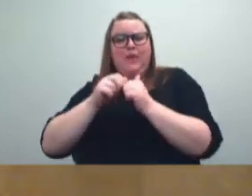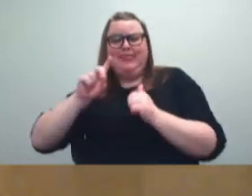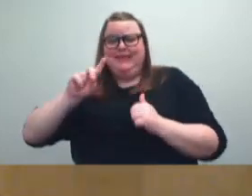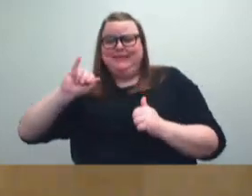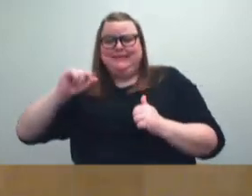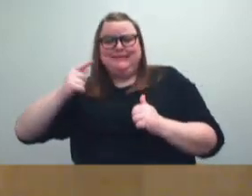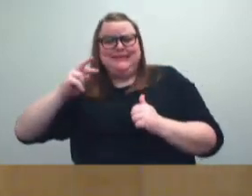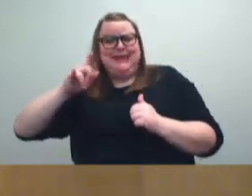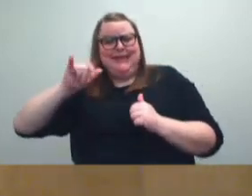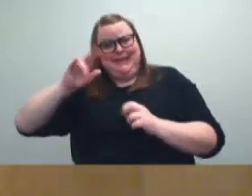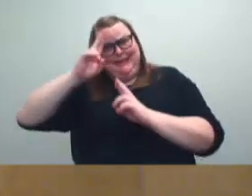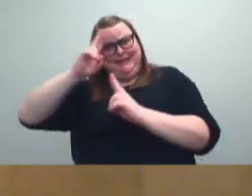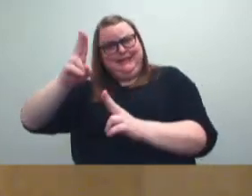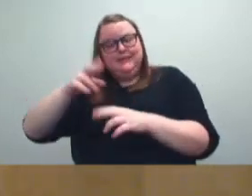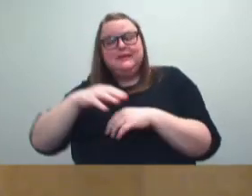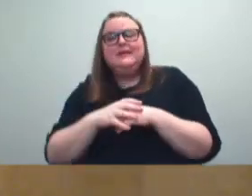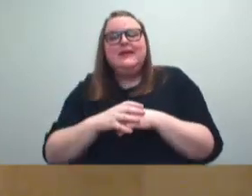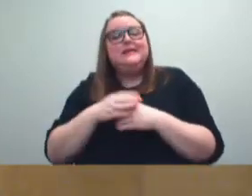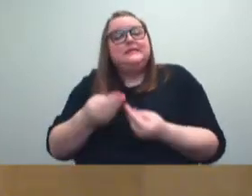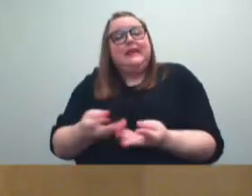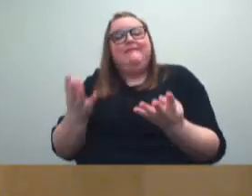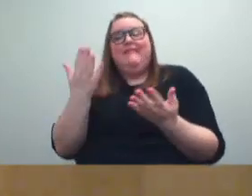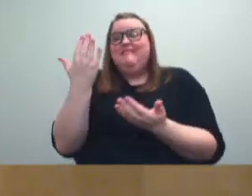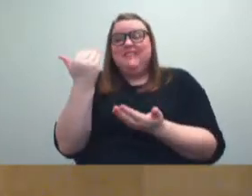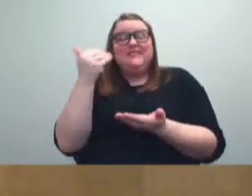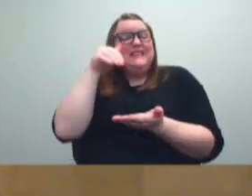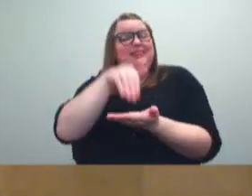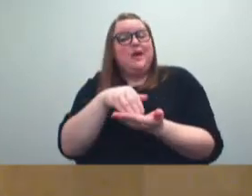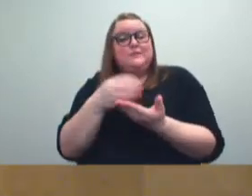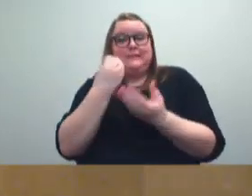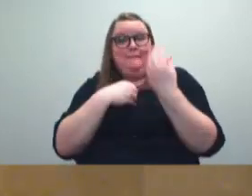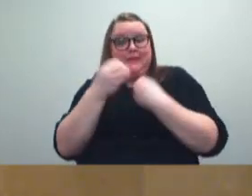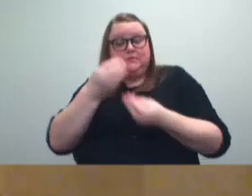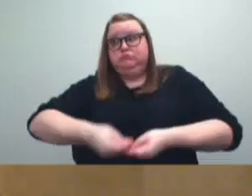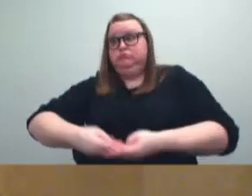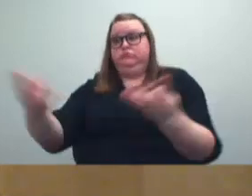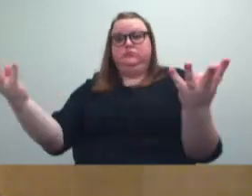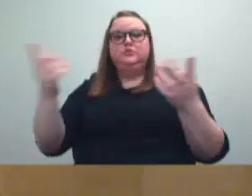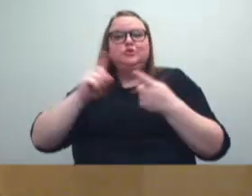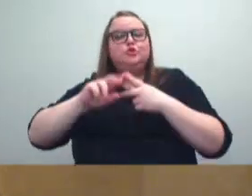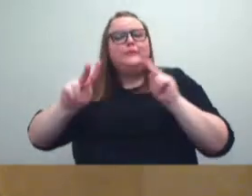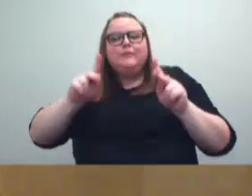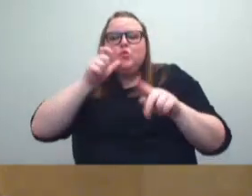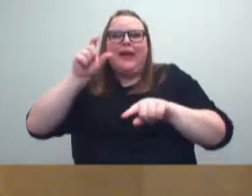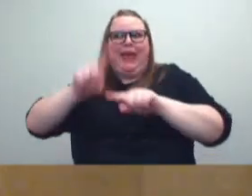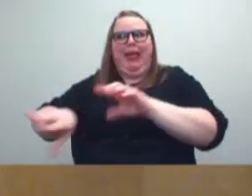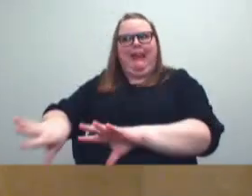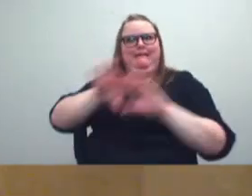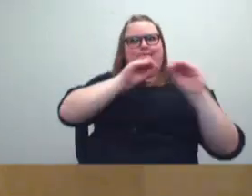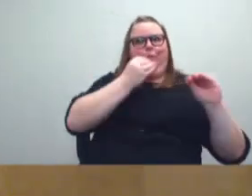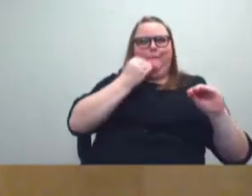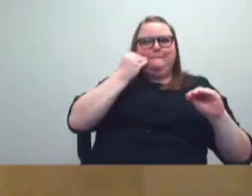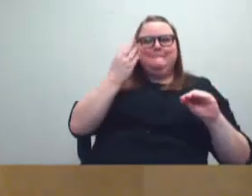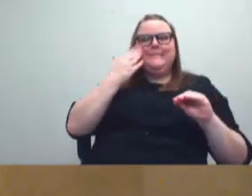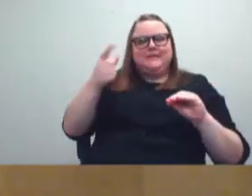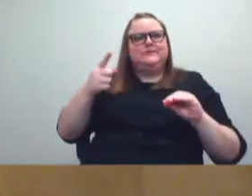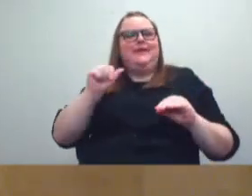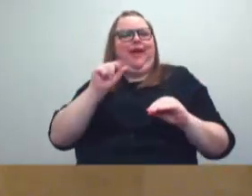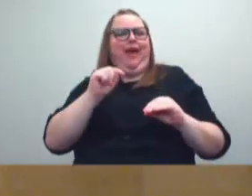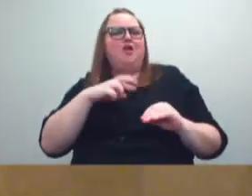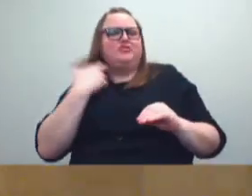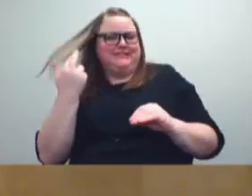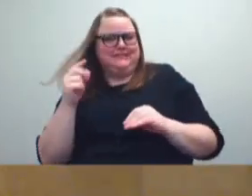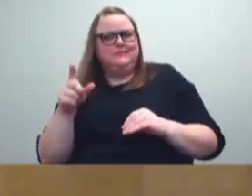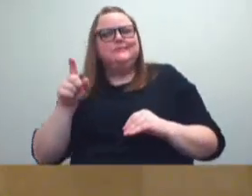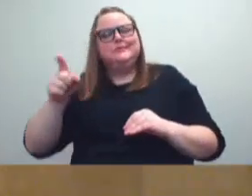meals to men and women who should not be leaving their home because they're at risk. And so they sign up for this. They sign up with this under United